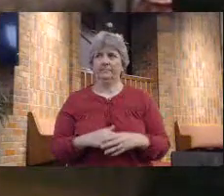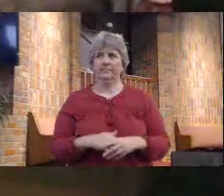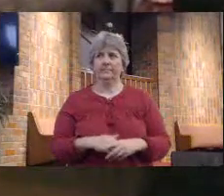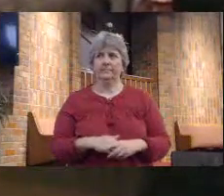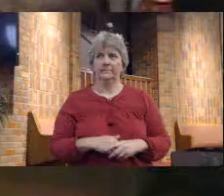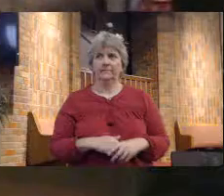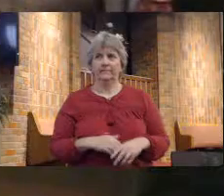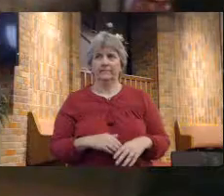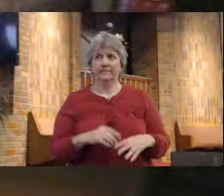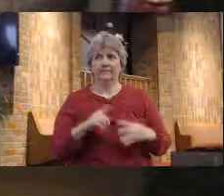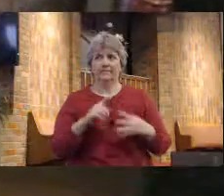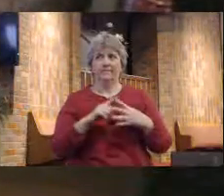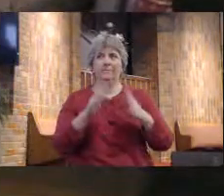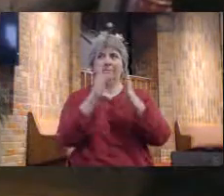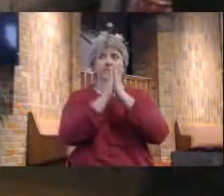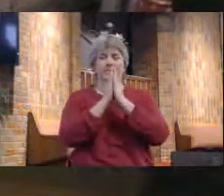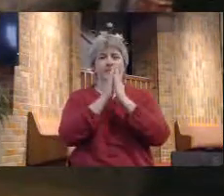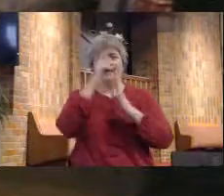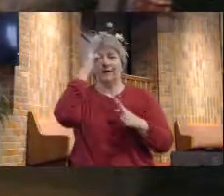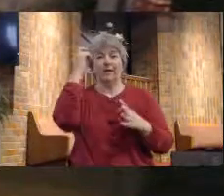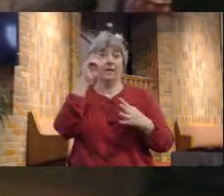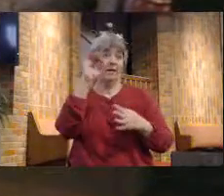Number one, we pray because of God.